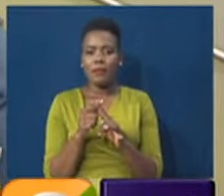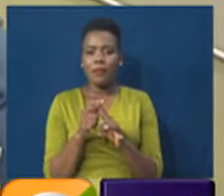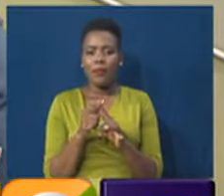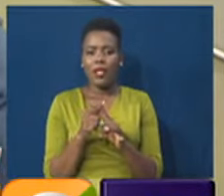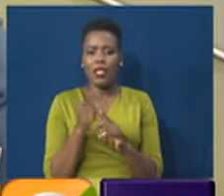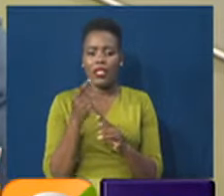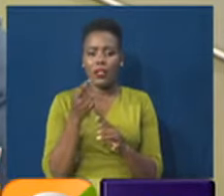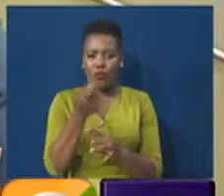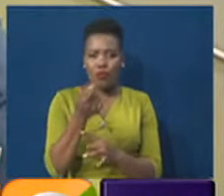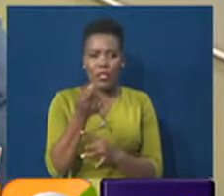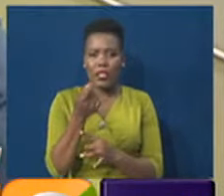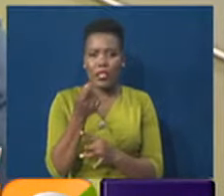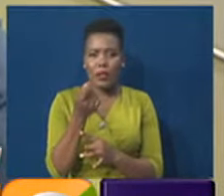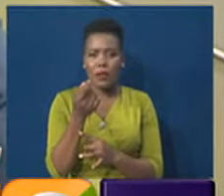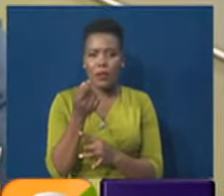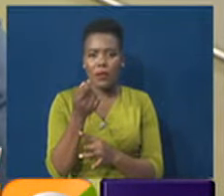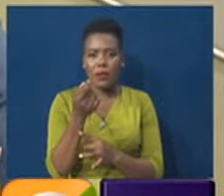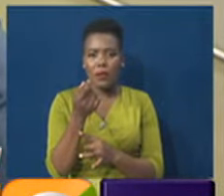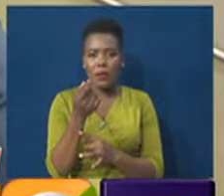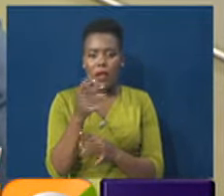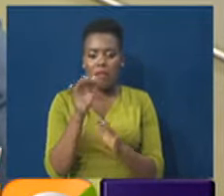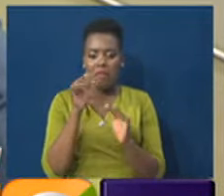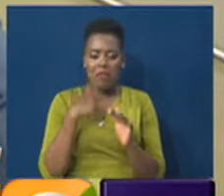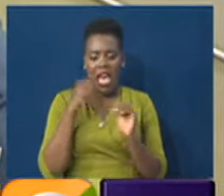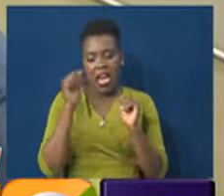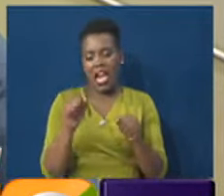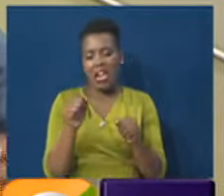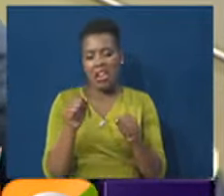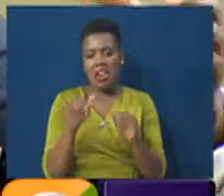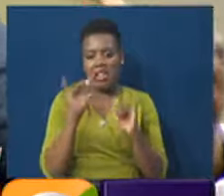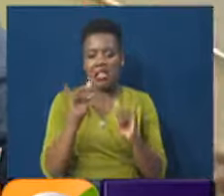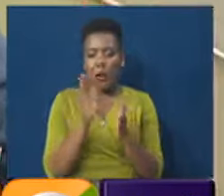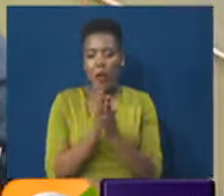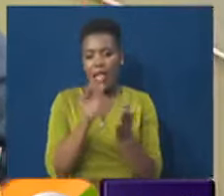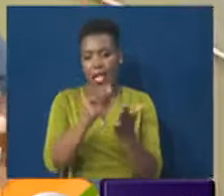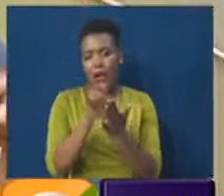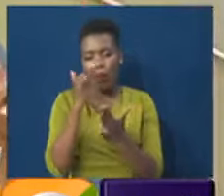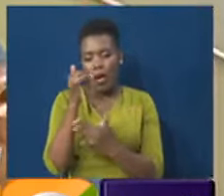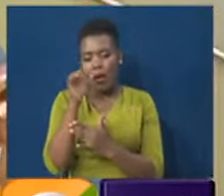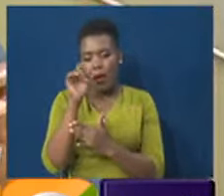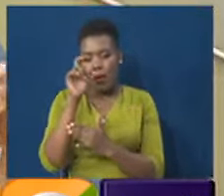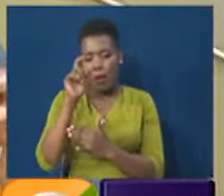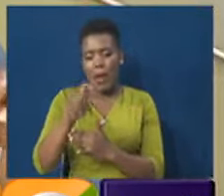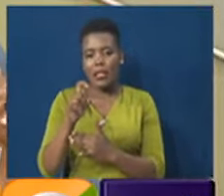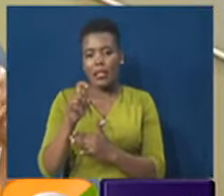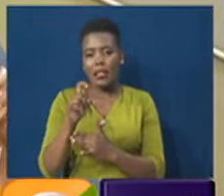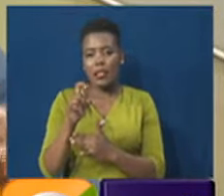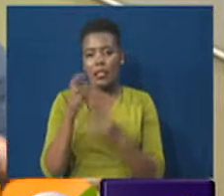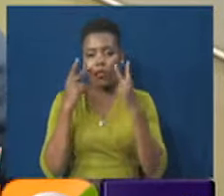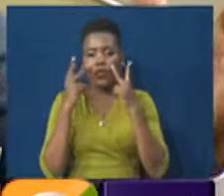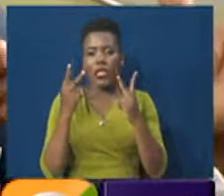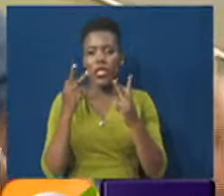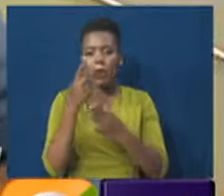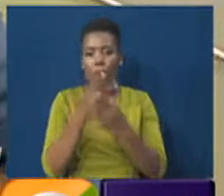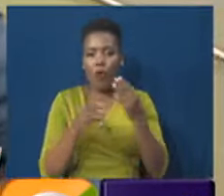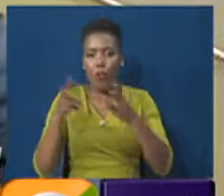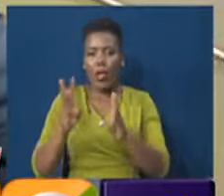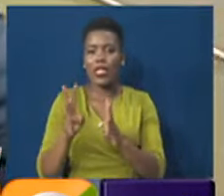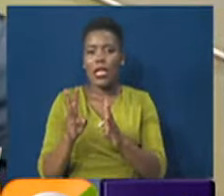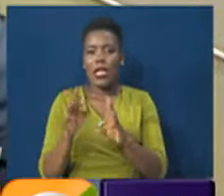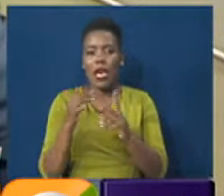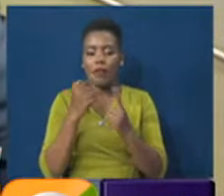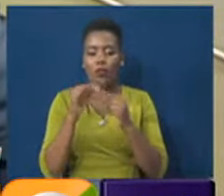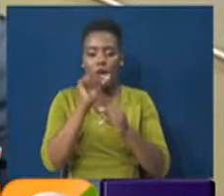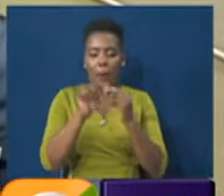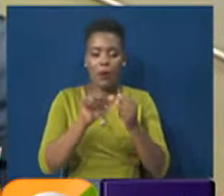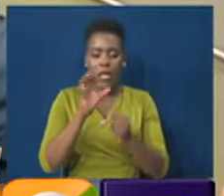an end that is palatable, I can live with. Because we have to look at it in both dimensions. As we talk about the